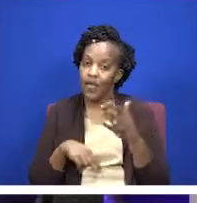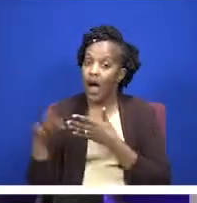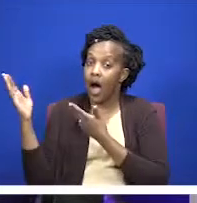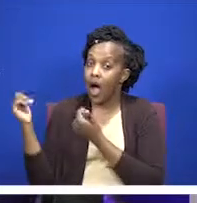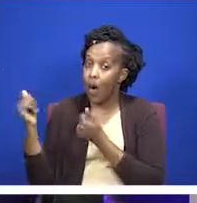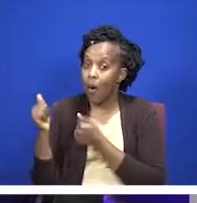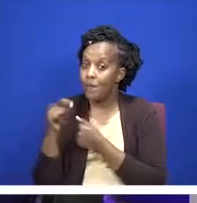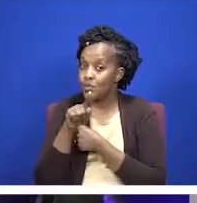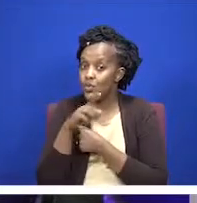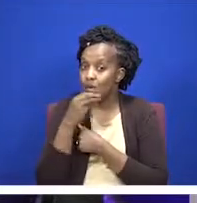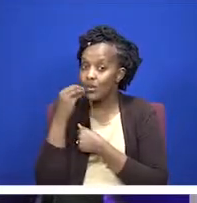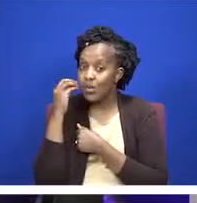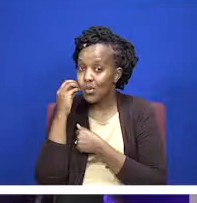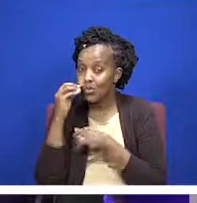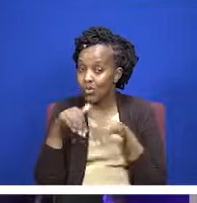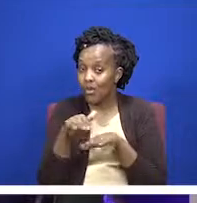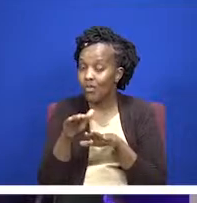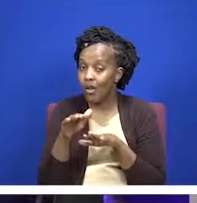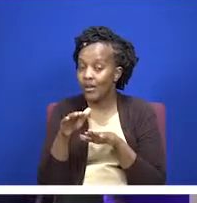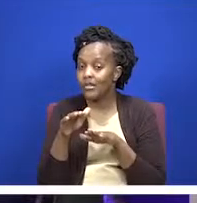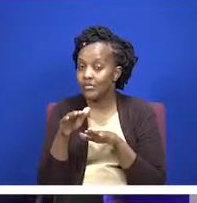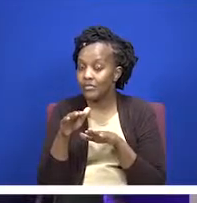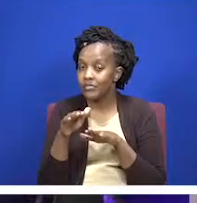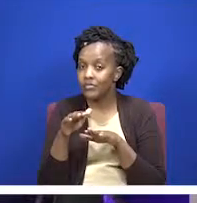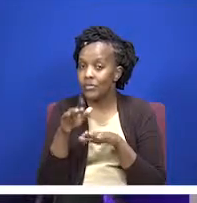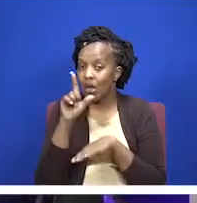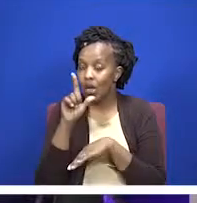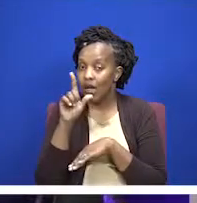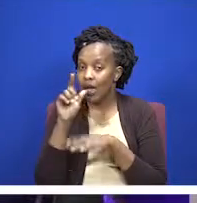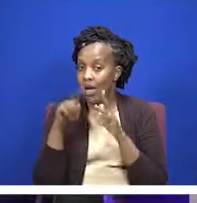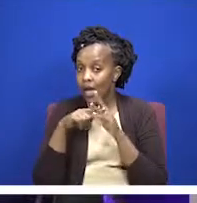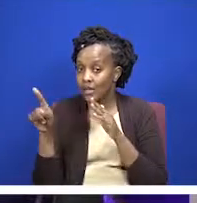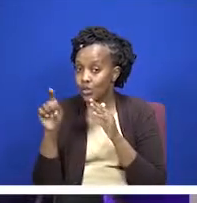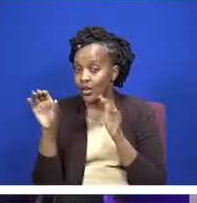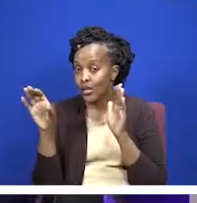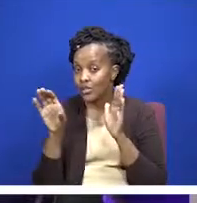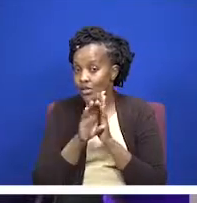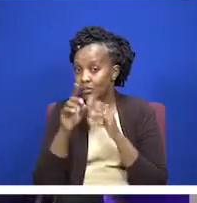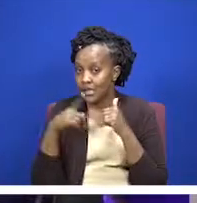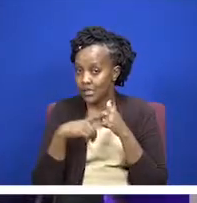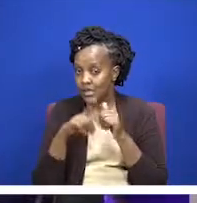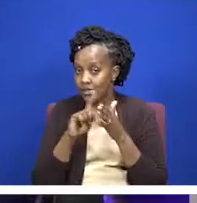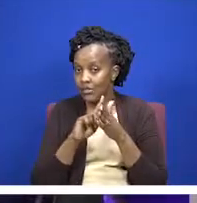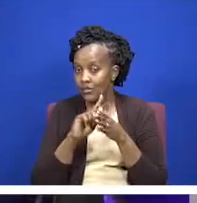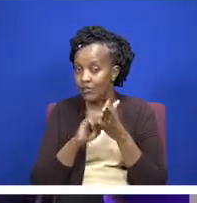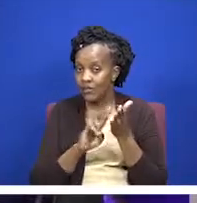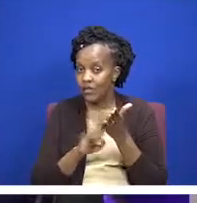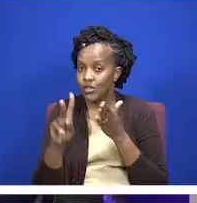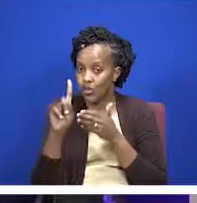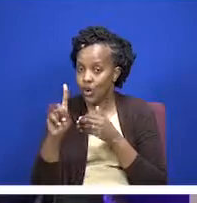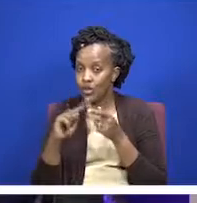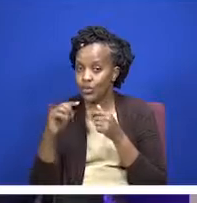guys at home, you are following that text from the book of Exodus chapter 6 from verse 1 to 8, and we've read